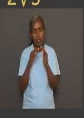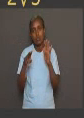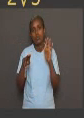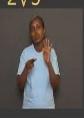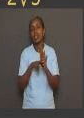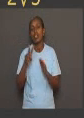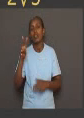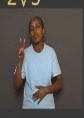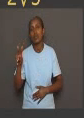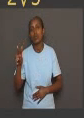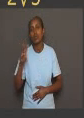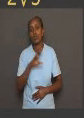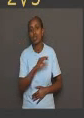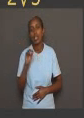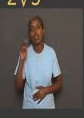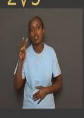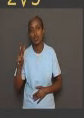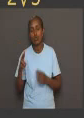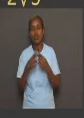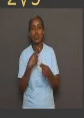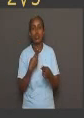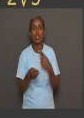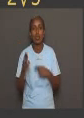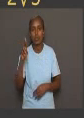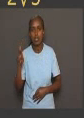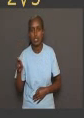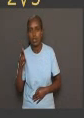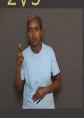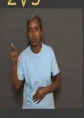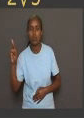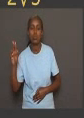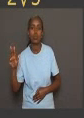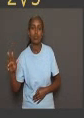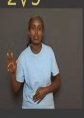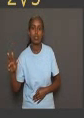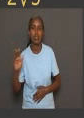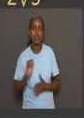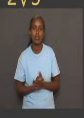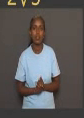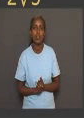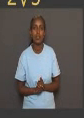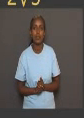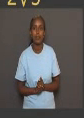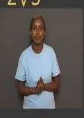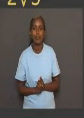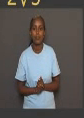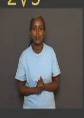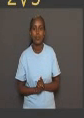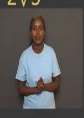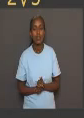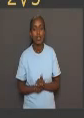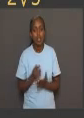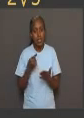negative 2 and 2 times the square root of 3. I do